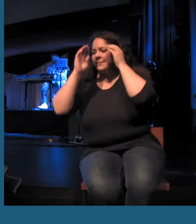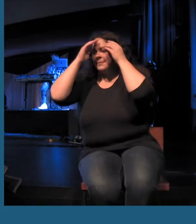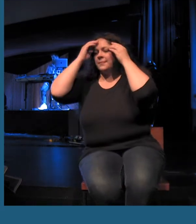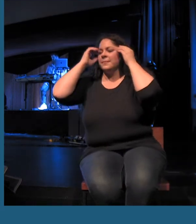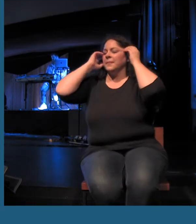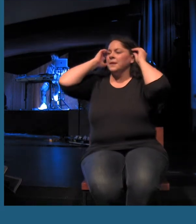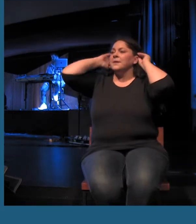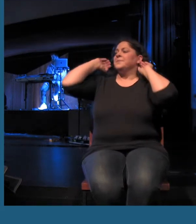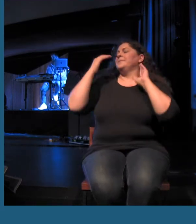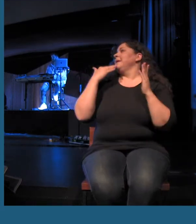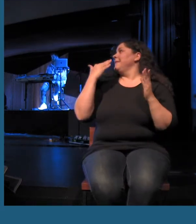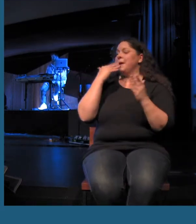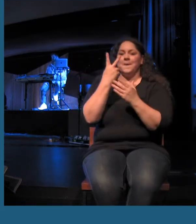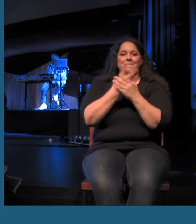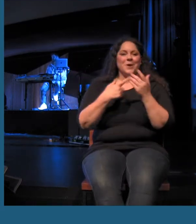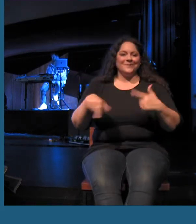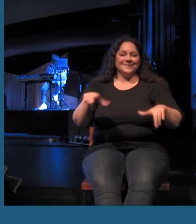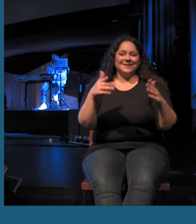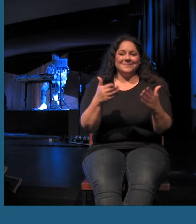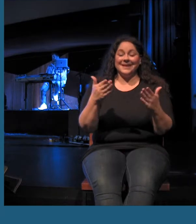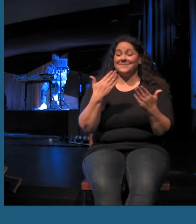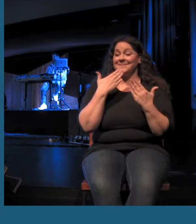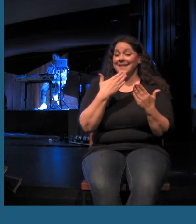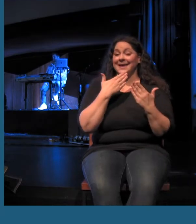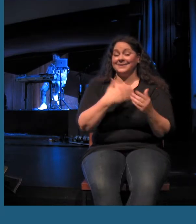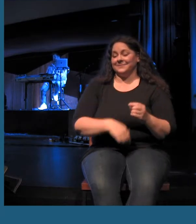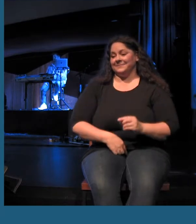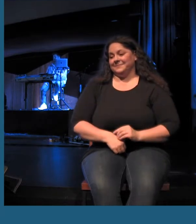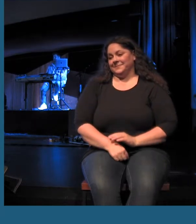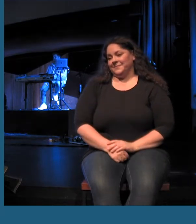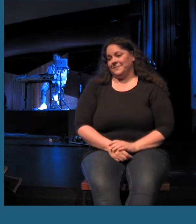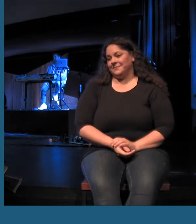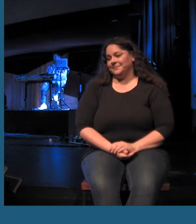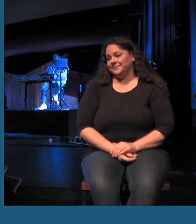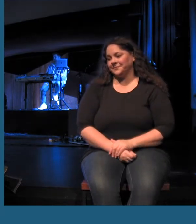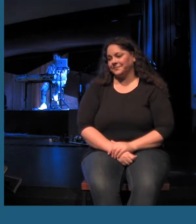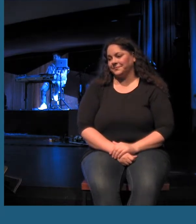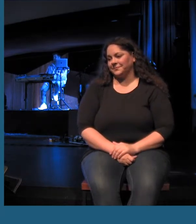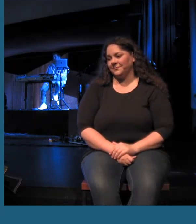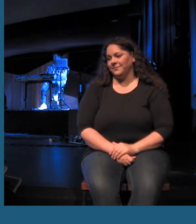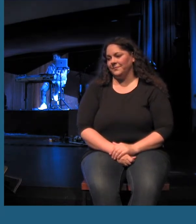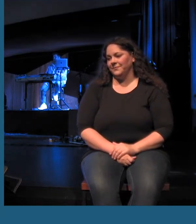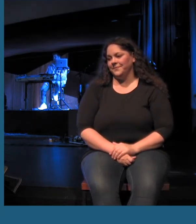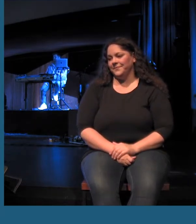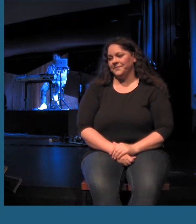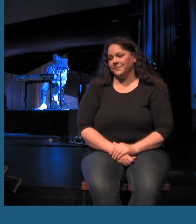you both for being here. Appreciate it. Can we thank them? All right.